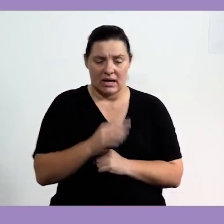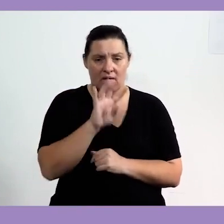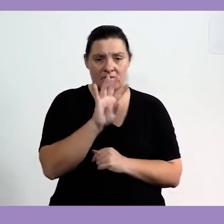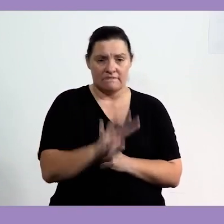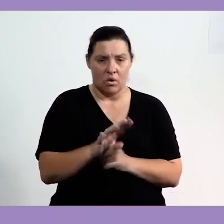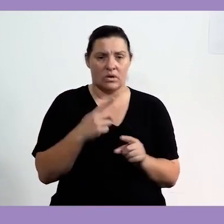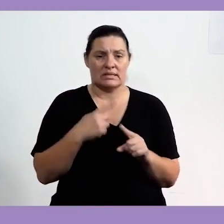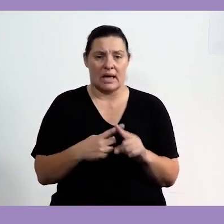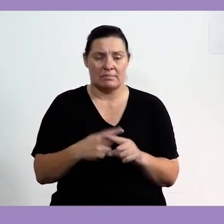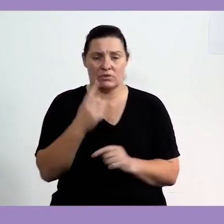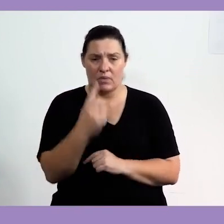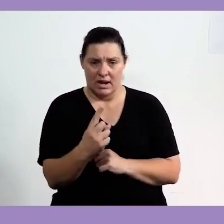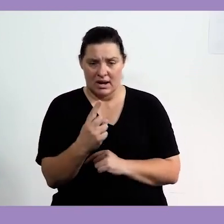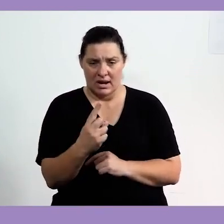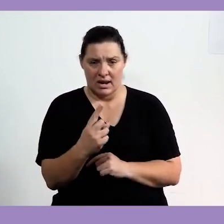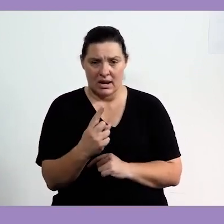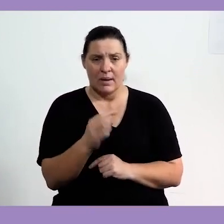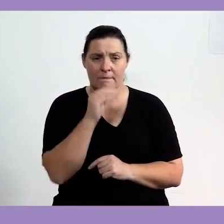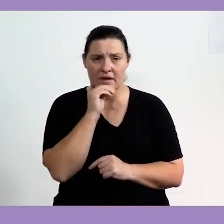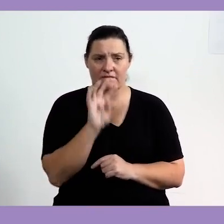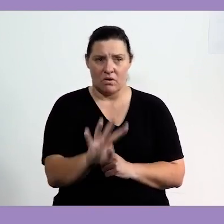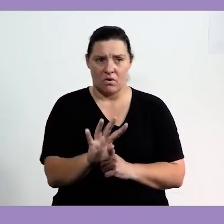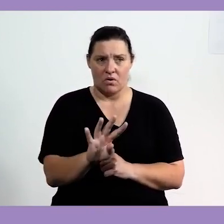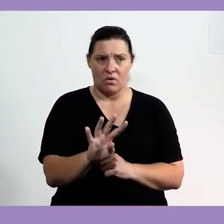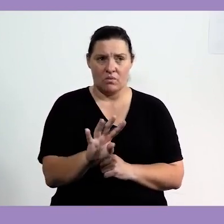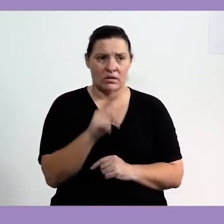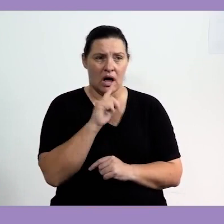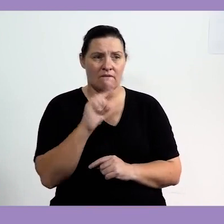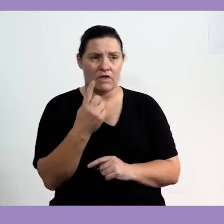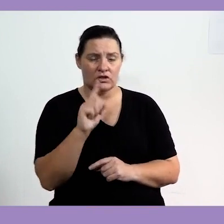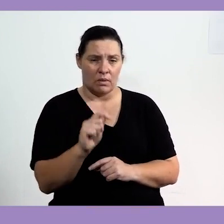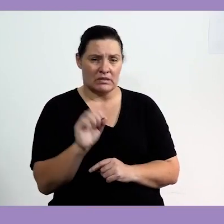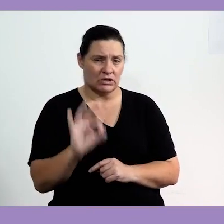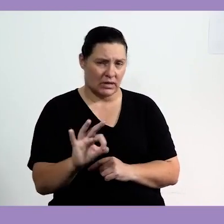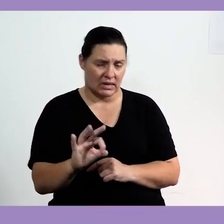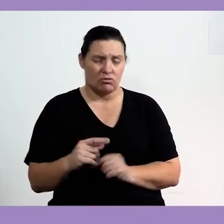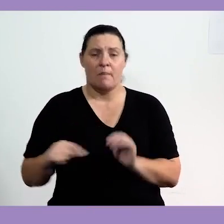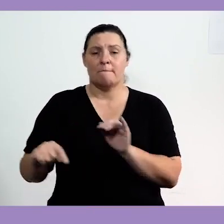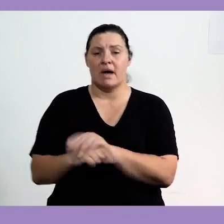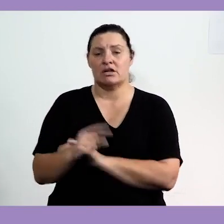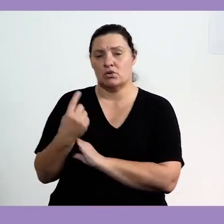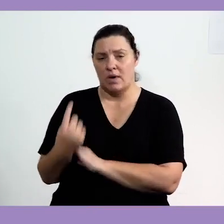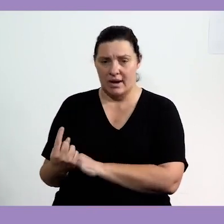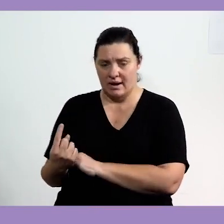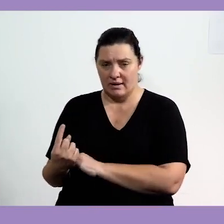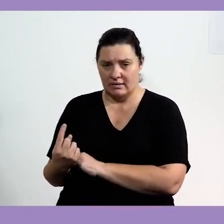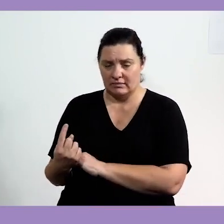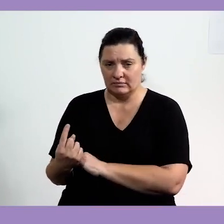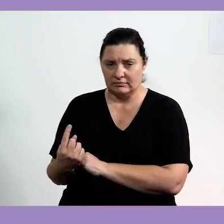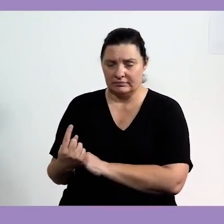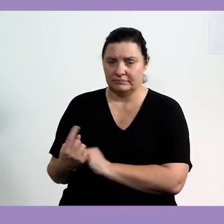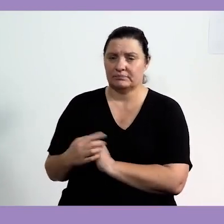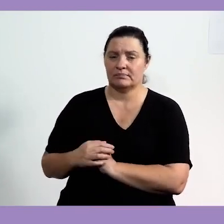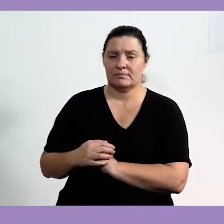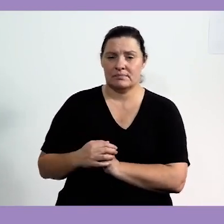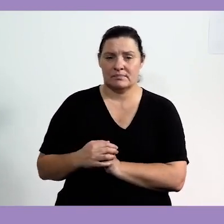by saying 4 multiplied by 1, which is 4. But our first term is 3. So if I am at